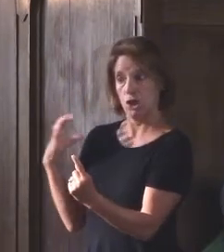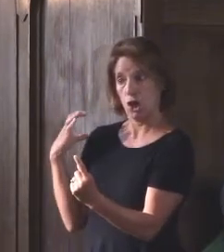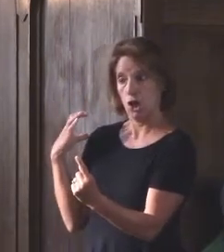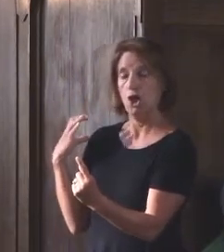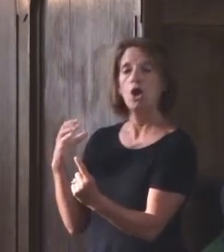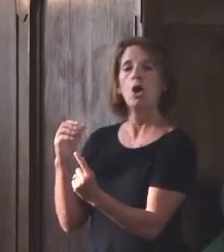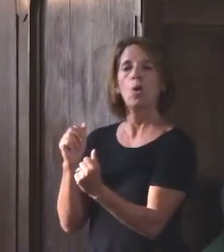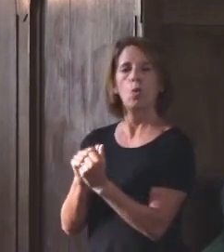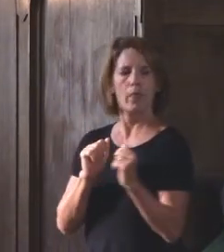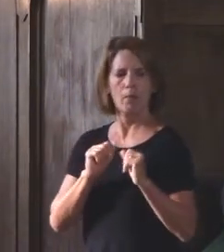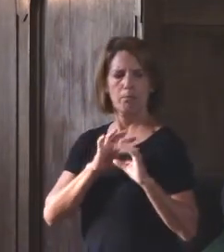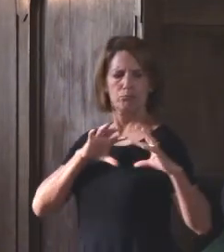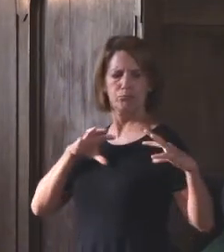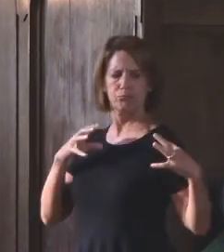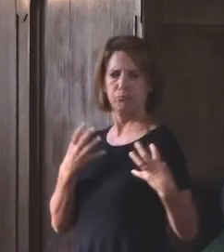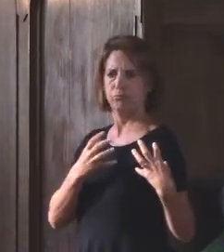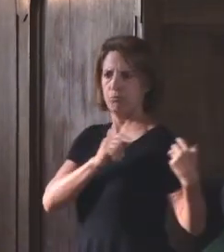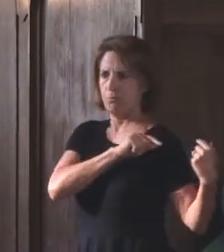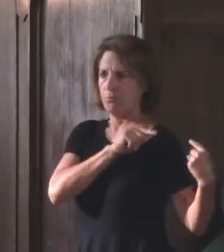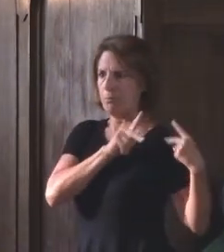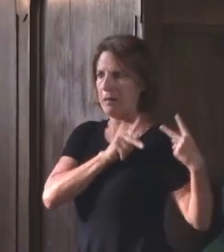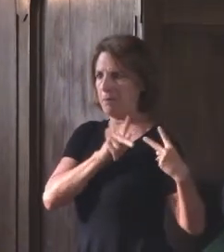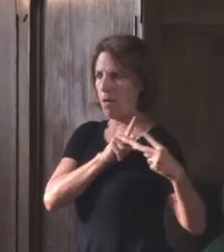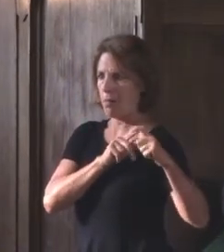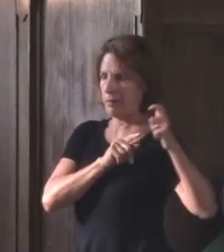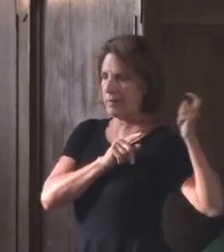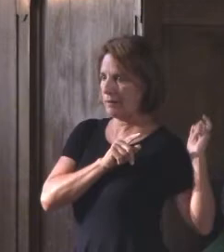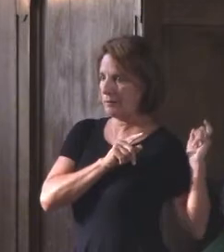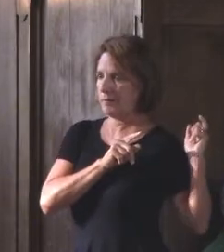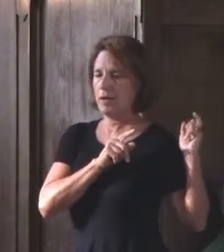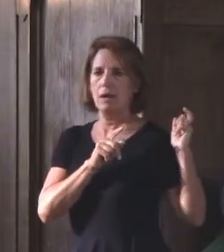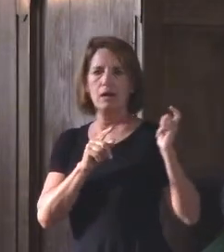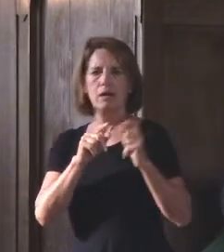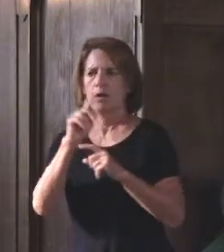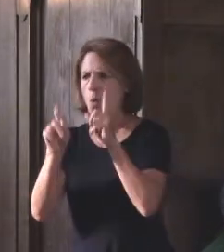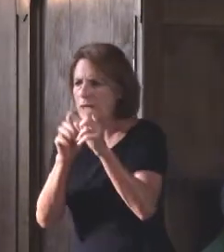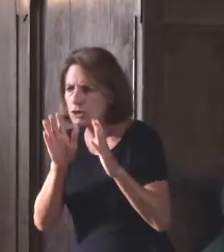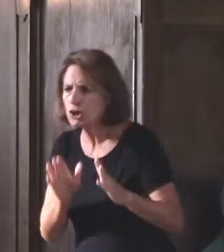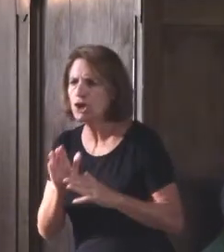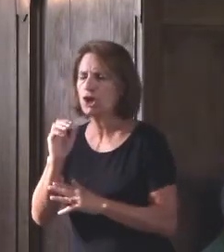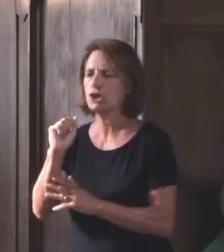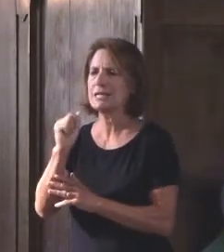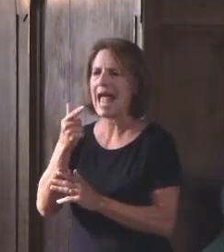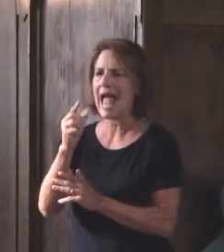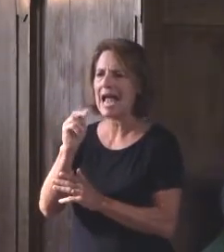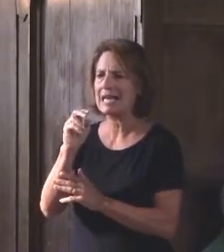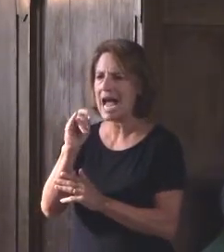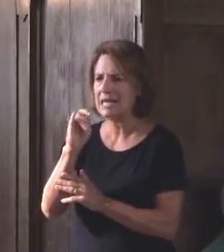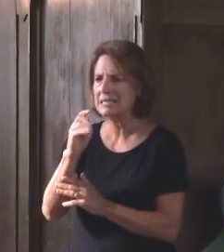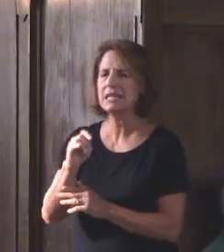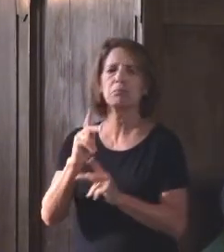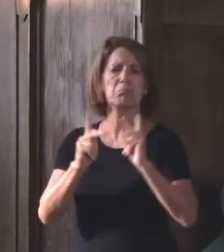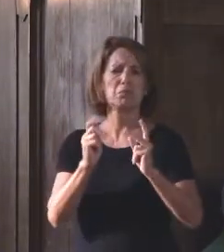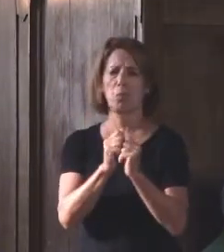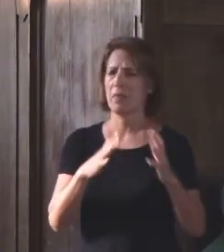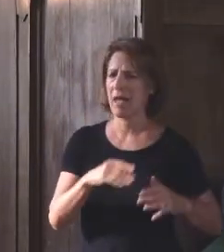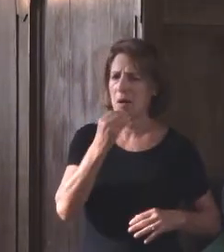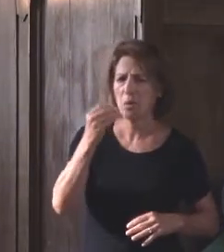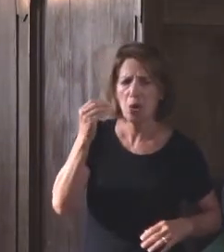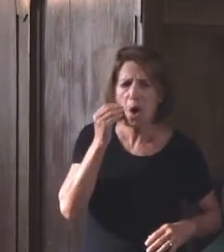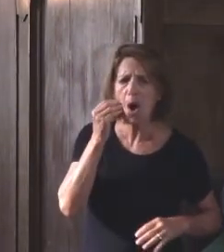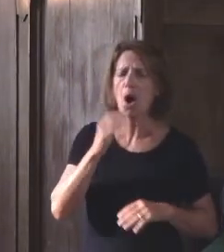crowd standing behind him of agnostics and questioners, homeless people, struggling people,